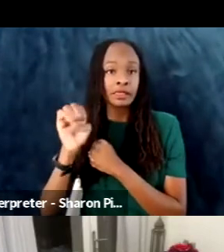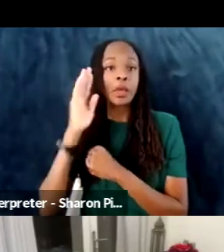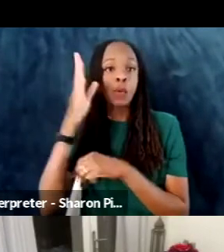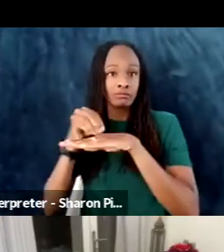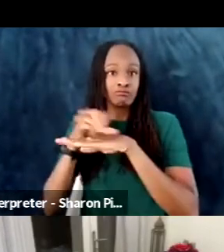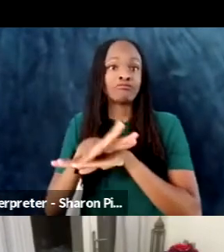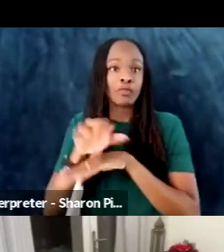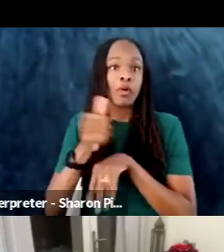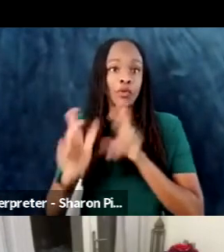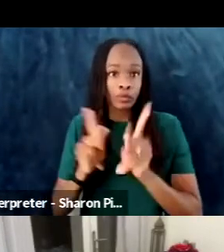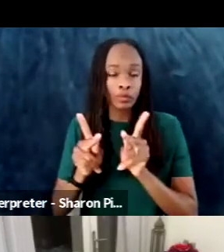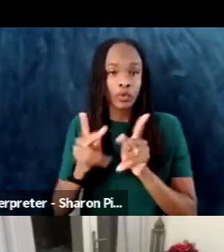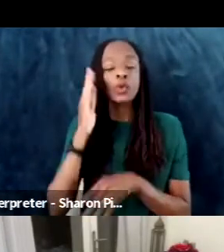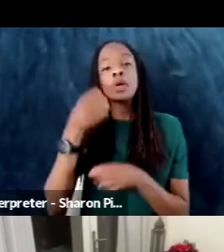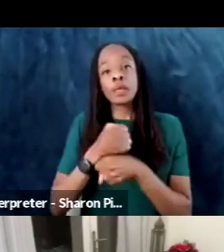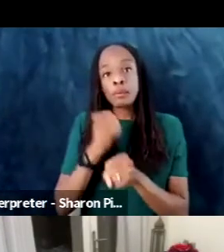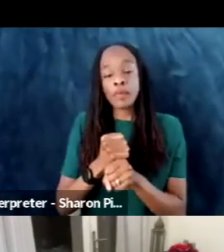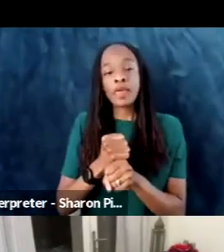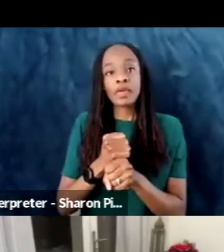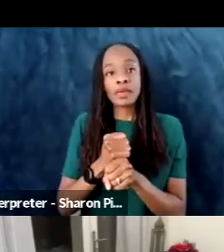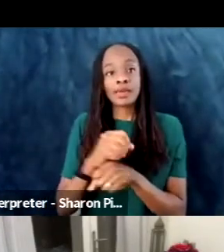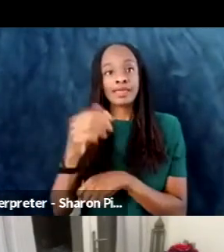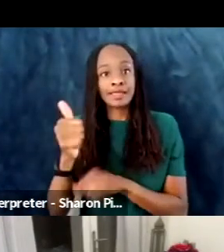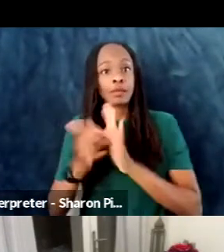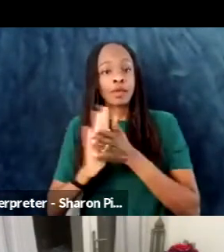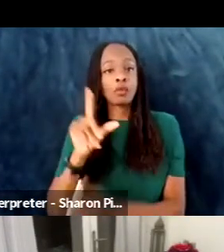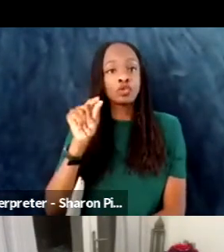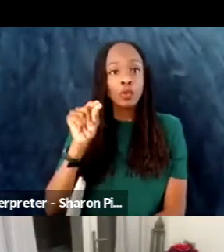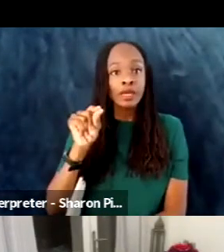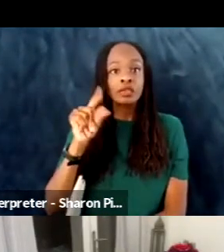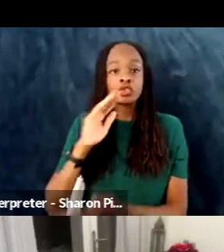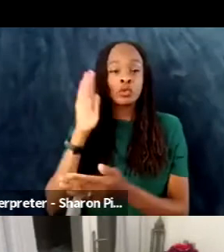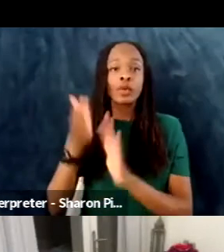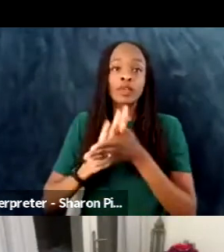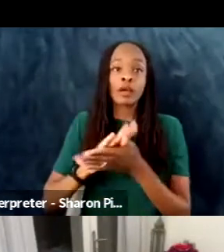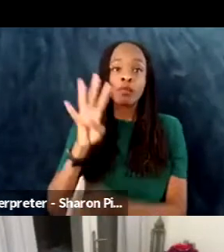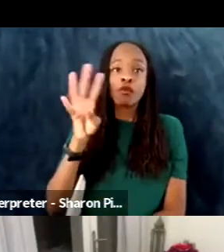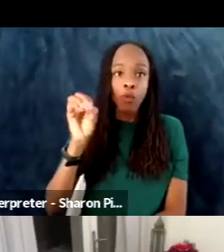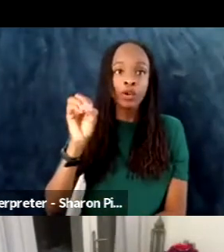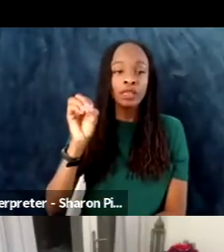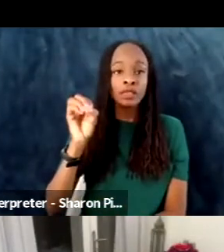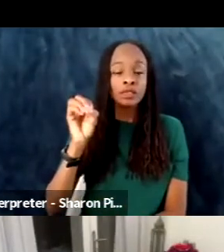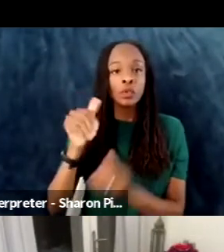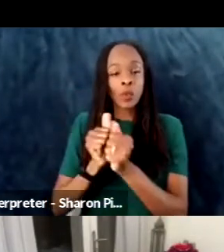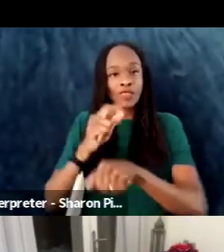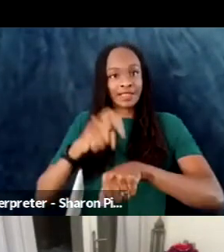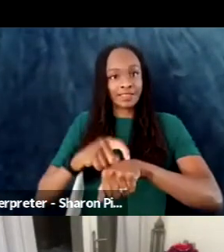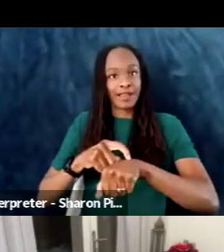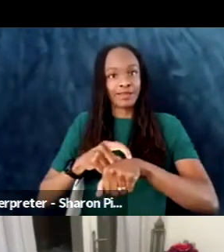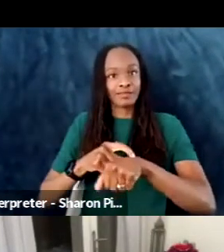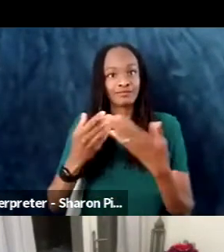others. It will make those 10 into 20 and the 20 into 40 in the time ahead of us, because they're